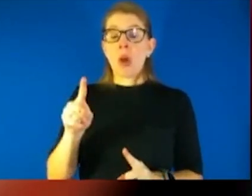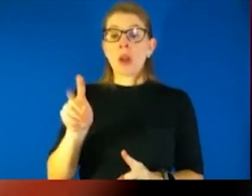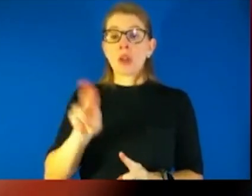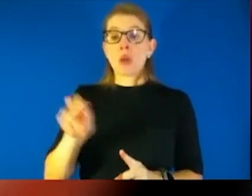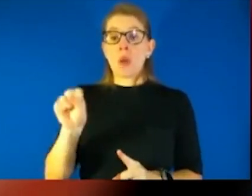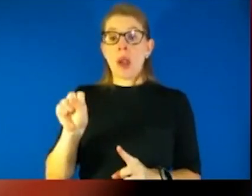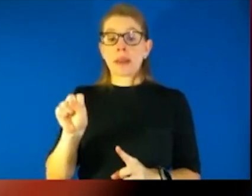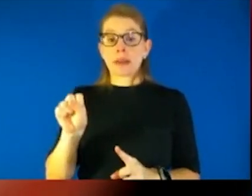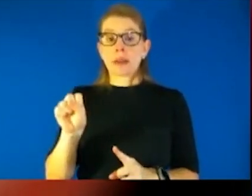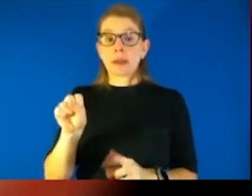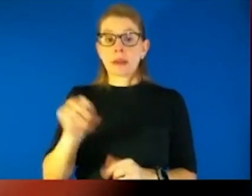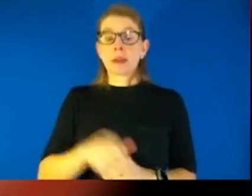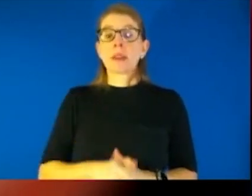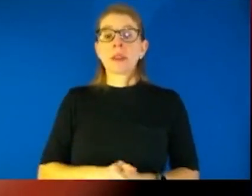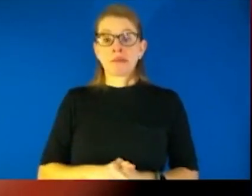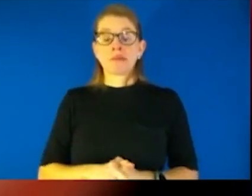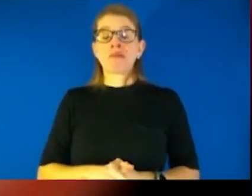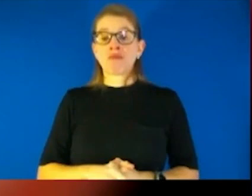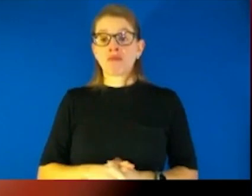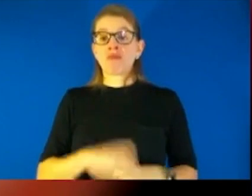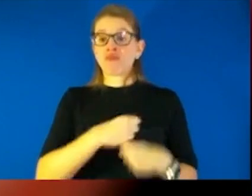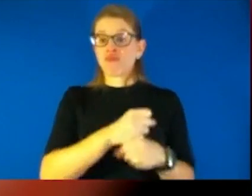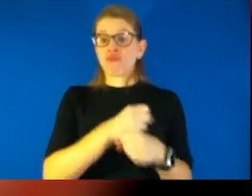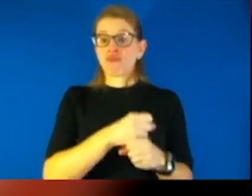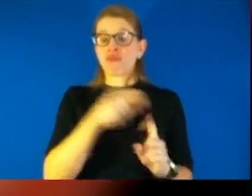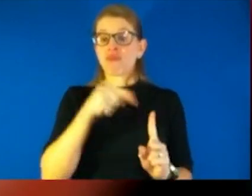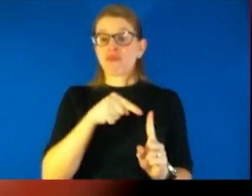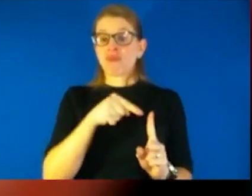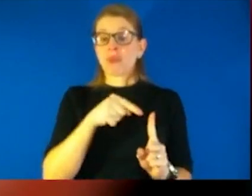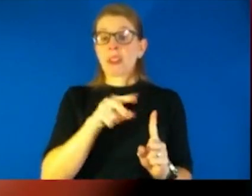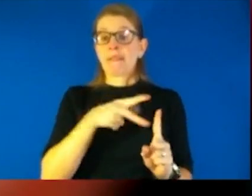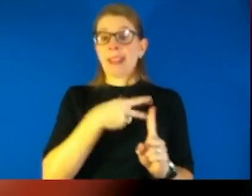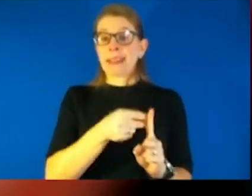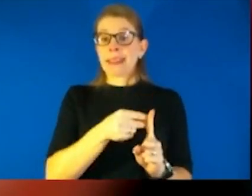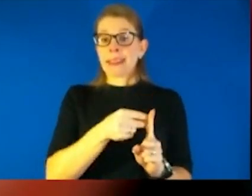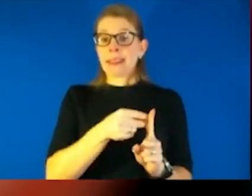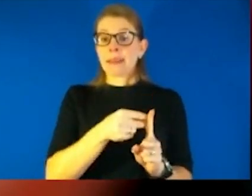company Zoonotic, and this vaccine is